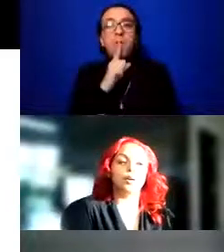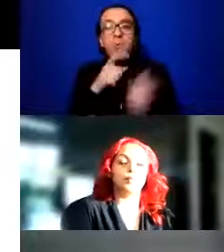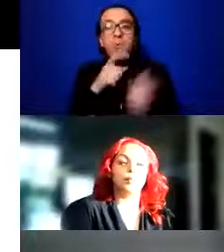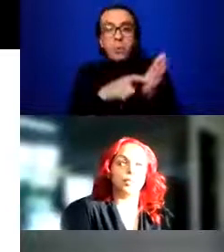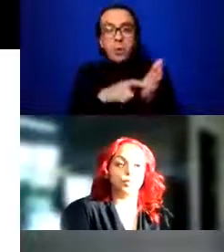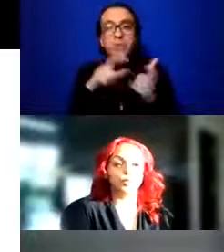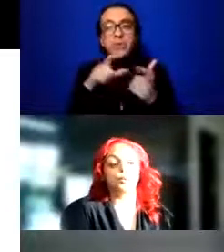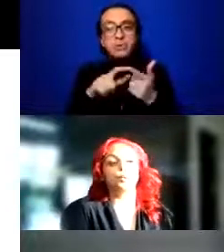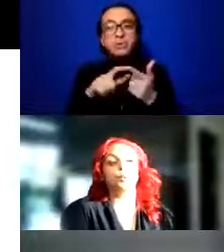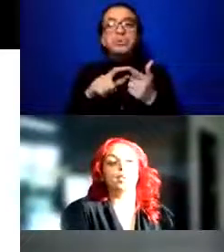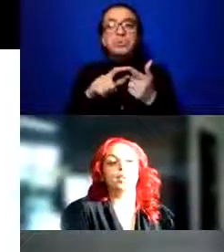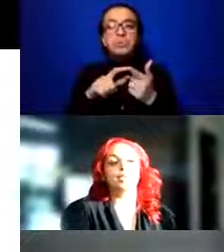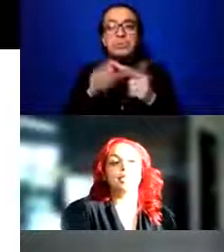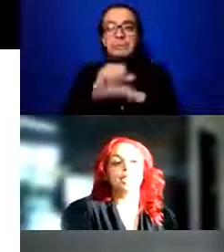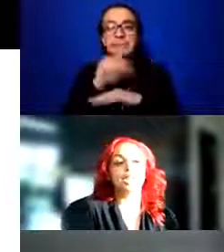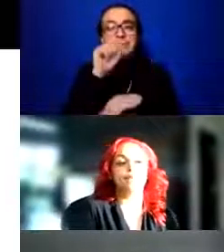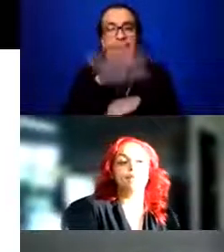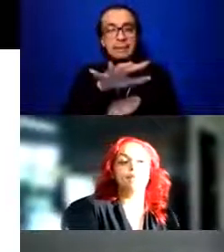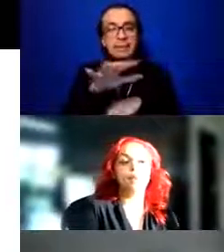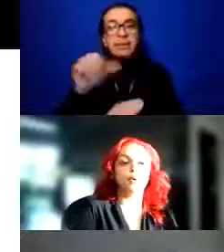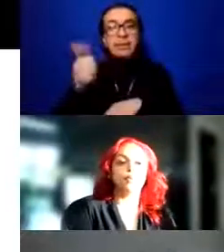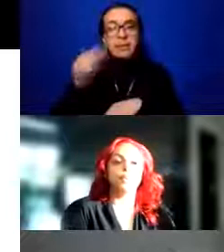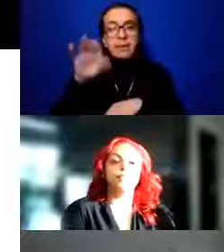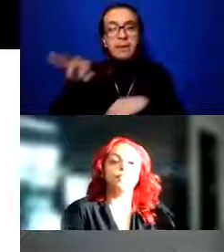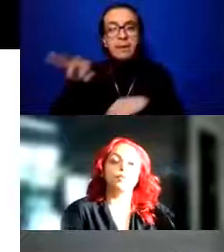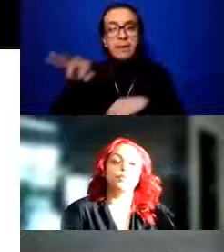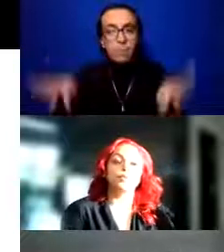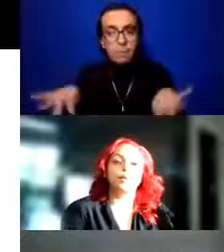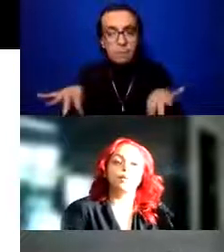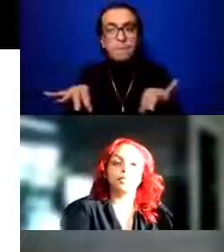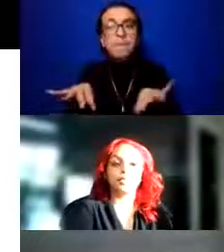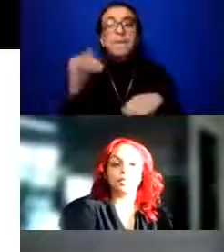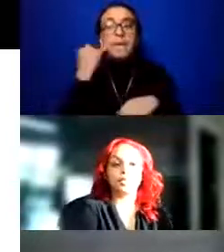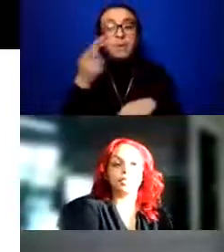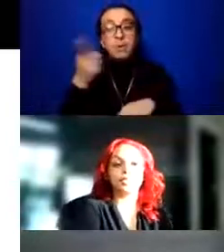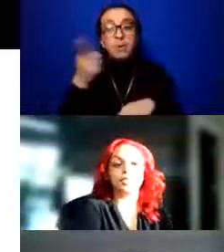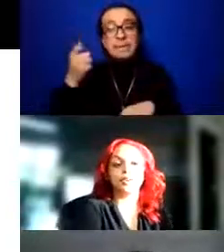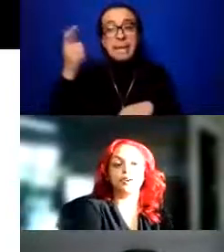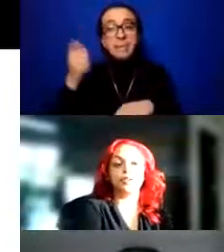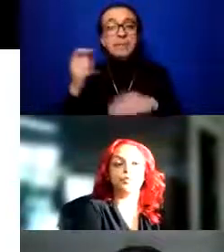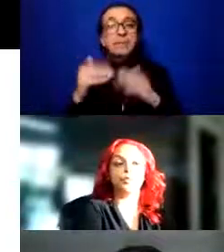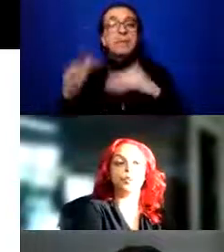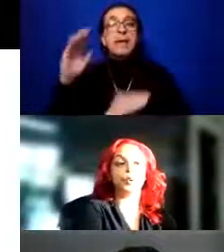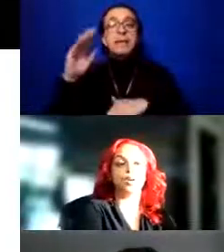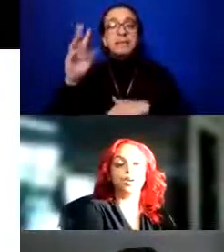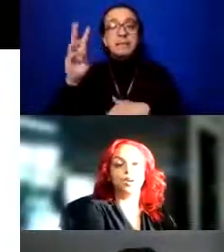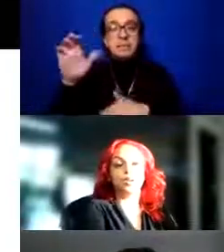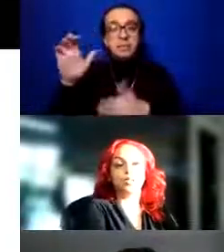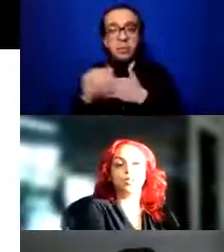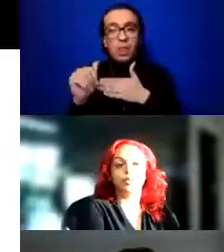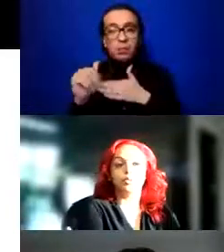to issue you a 1099 form if your stipends exceed $600 or